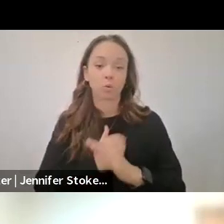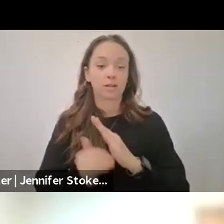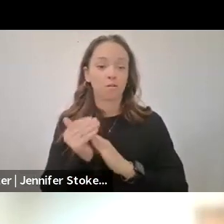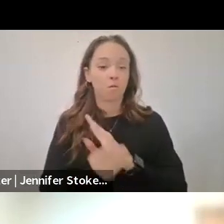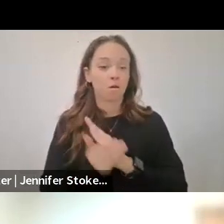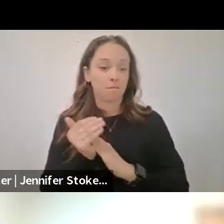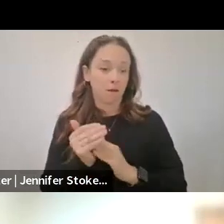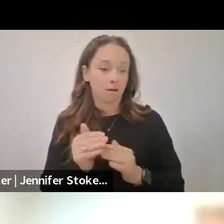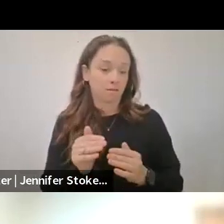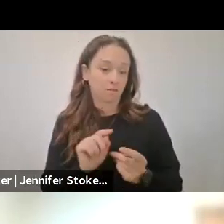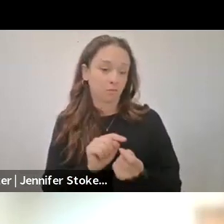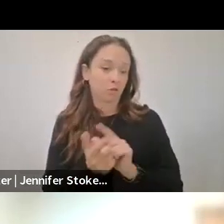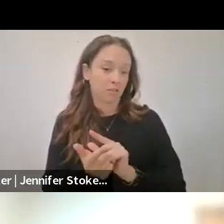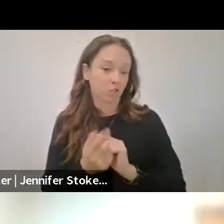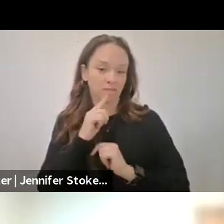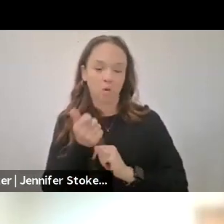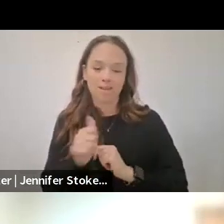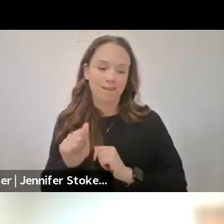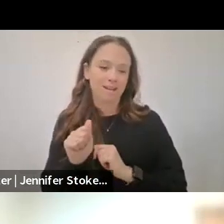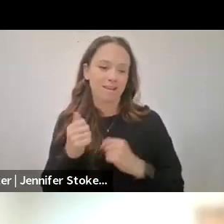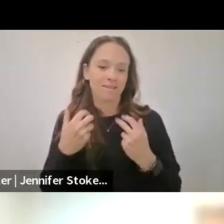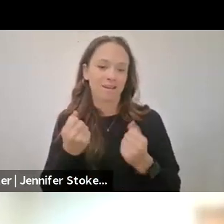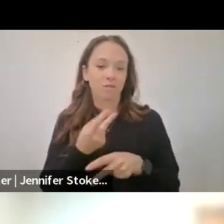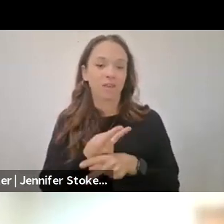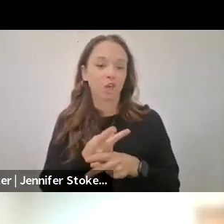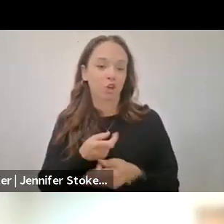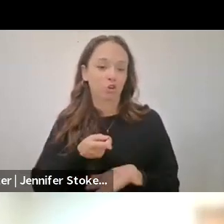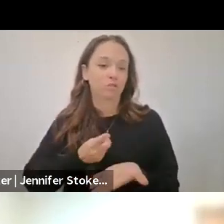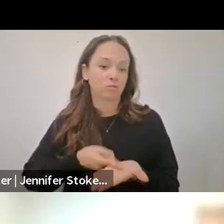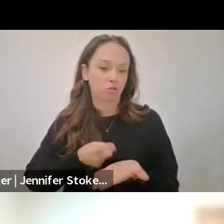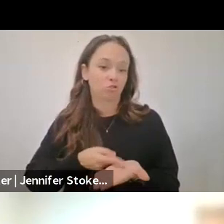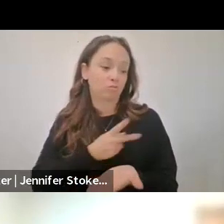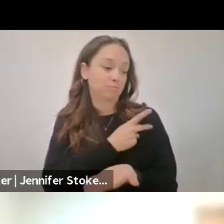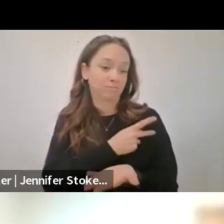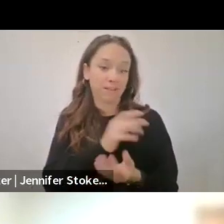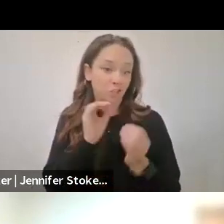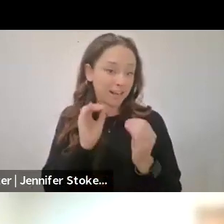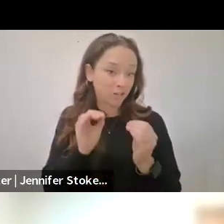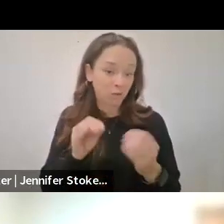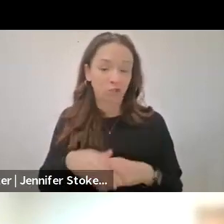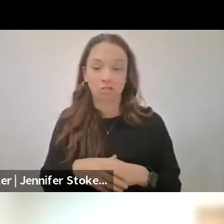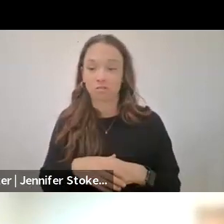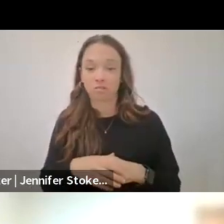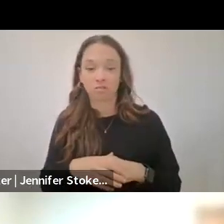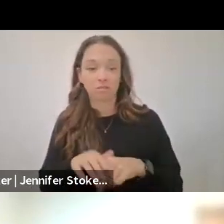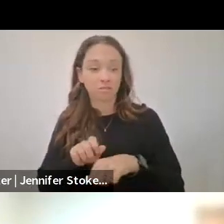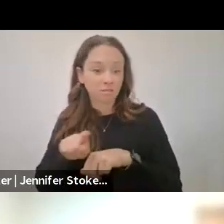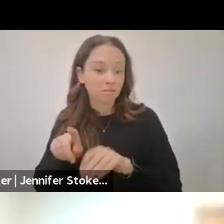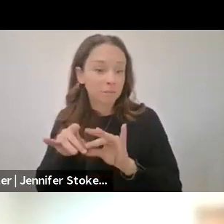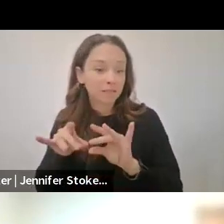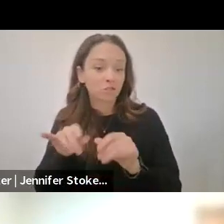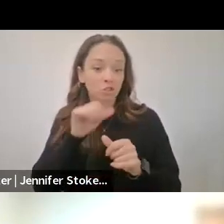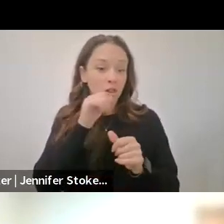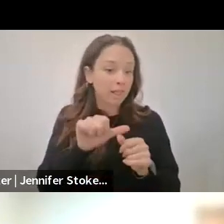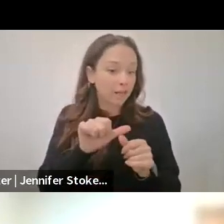of health care discussion, being patient education or just a message, a letter, anything. We put